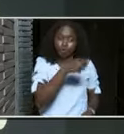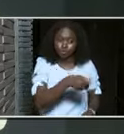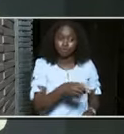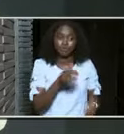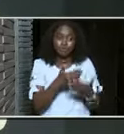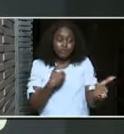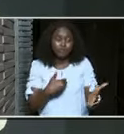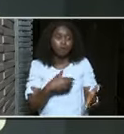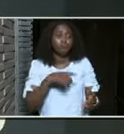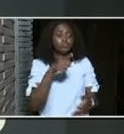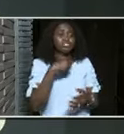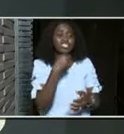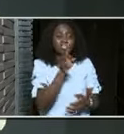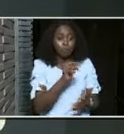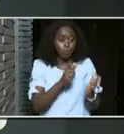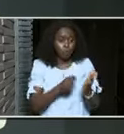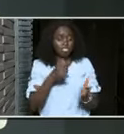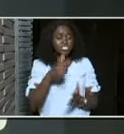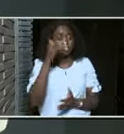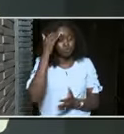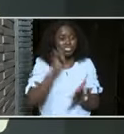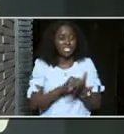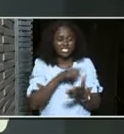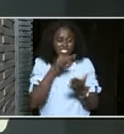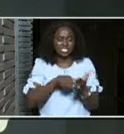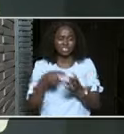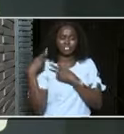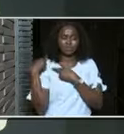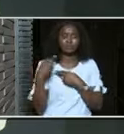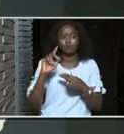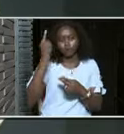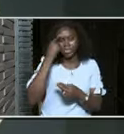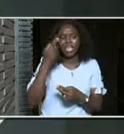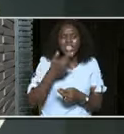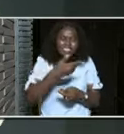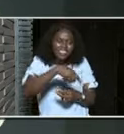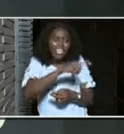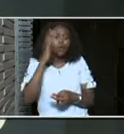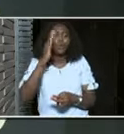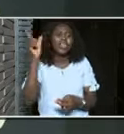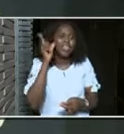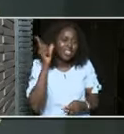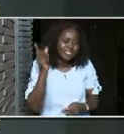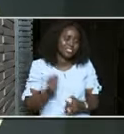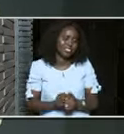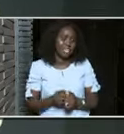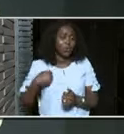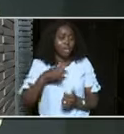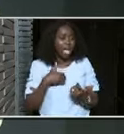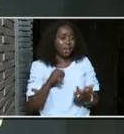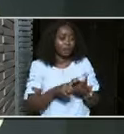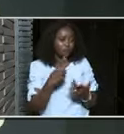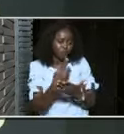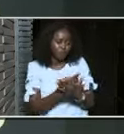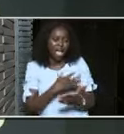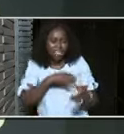them, once they know it's a responsible government, they will listen. So we have to reschedule many things. We have to sit down and